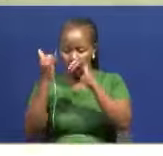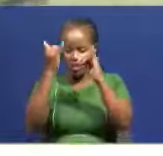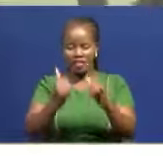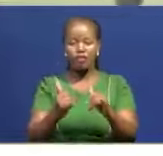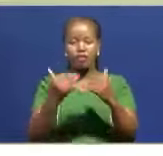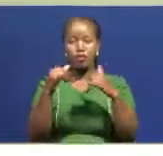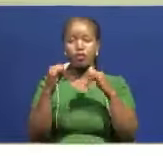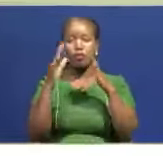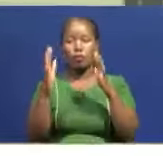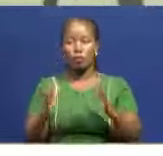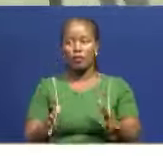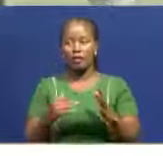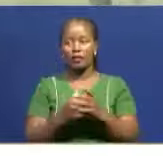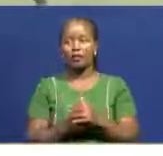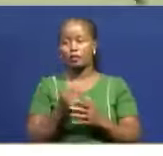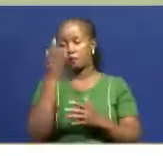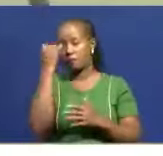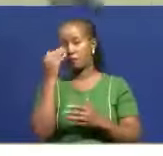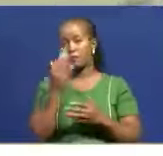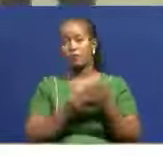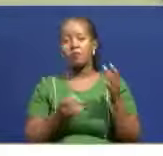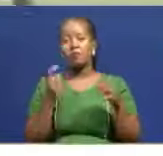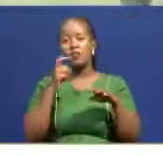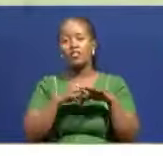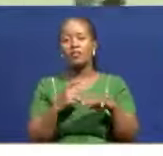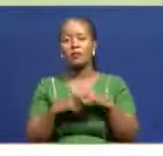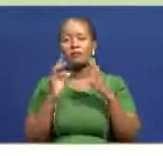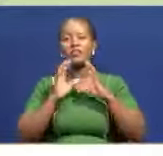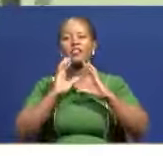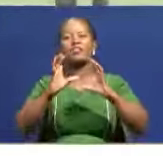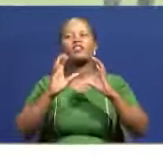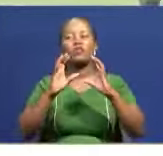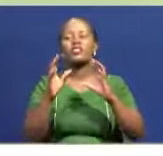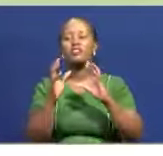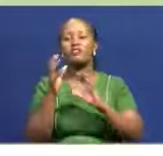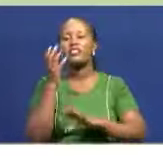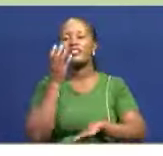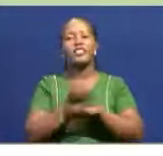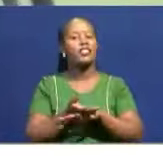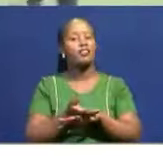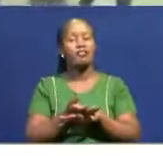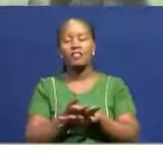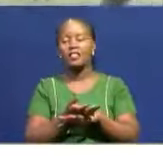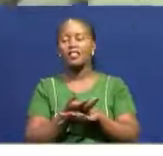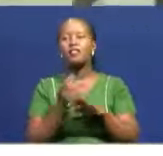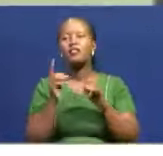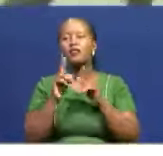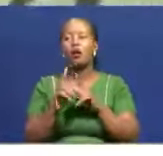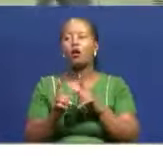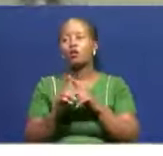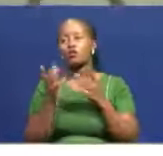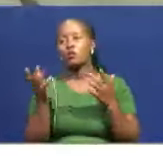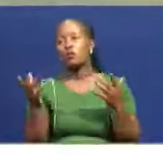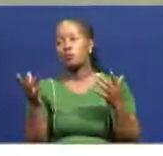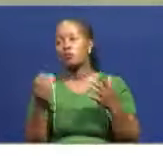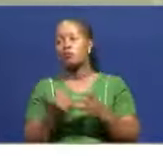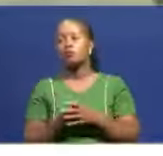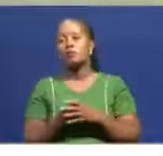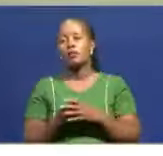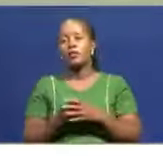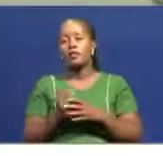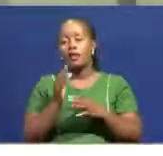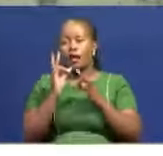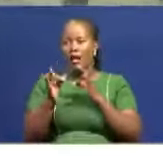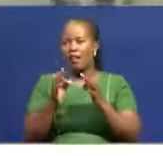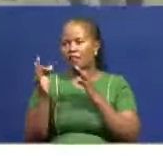individual players. Because sometimes as a coach, it's easy to just treat the team as a blanket. Yet Wahome is very different from Paul Odera. Yeah. And what you might